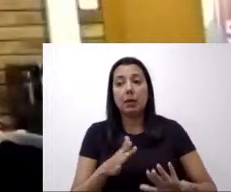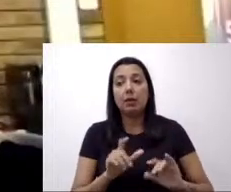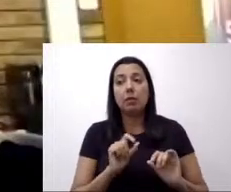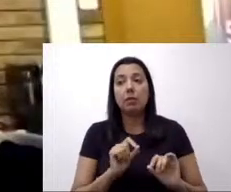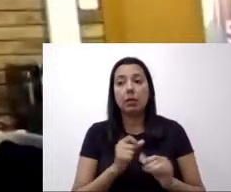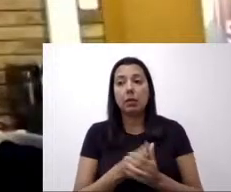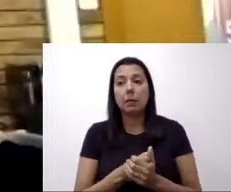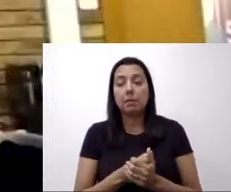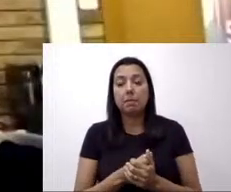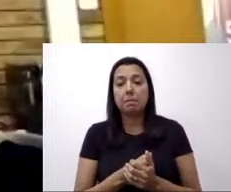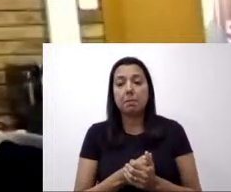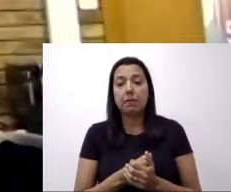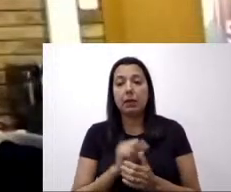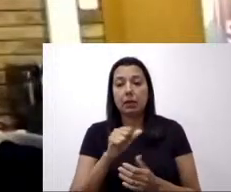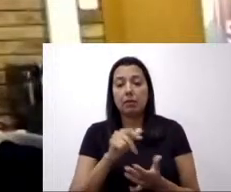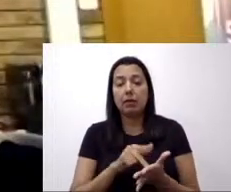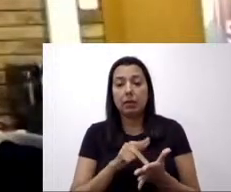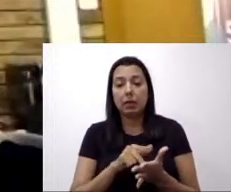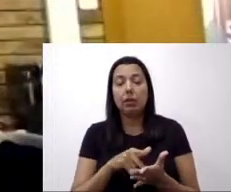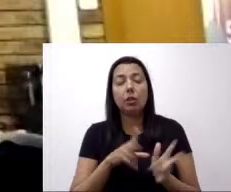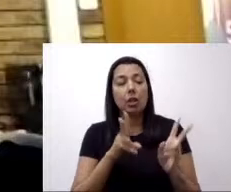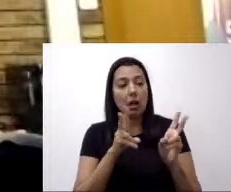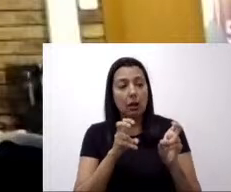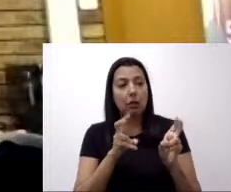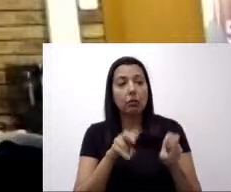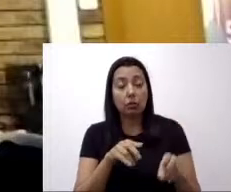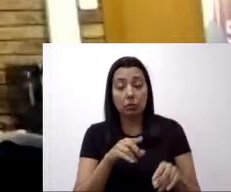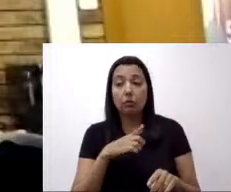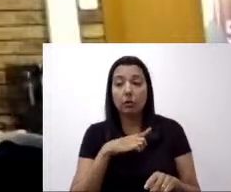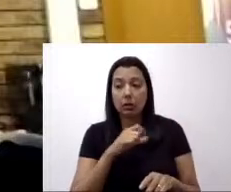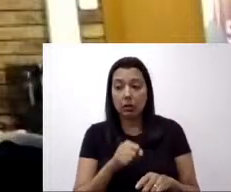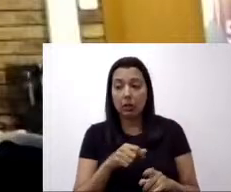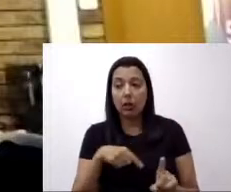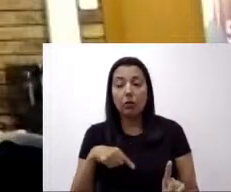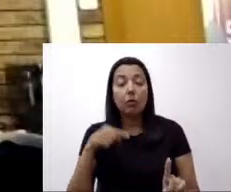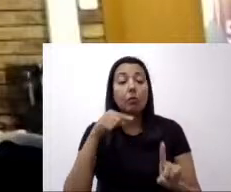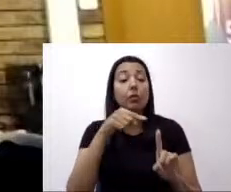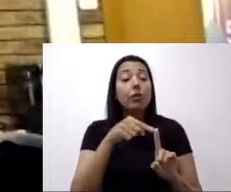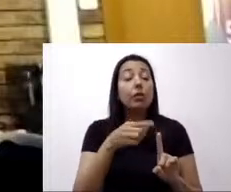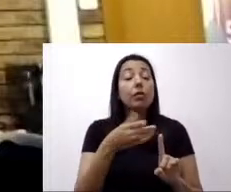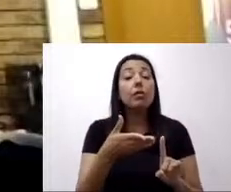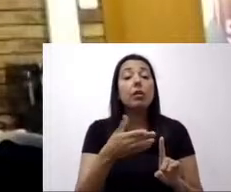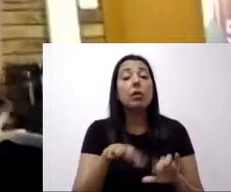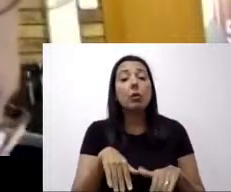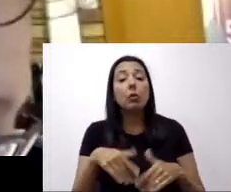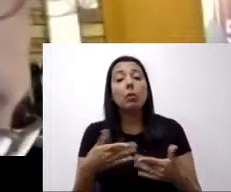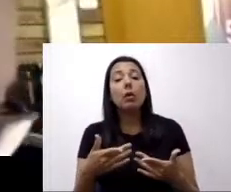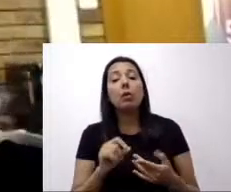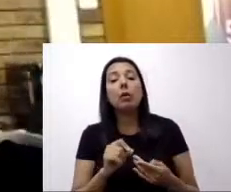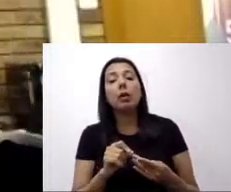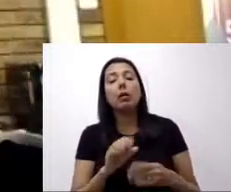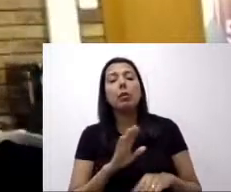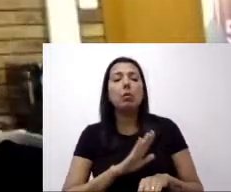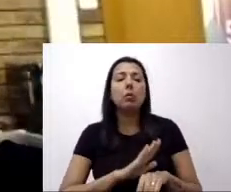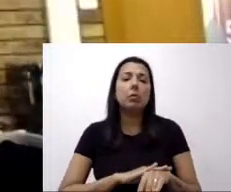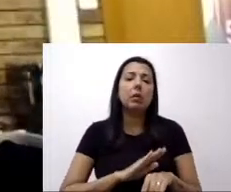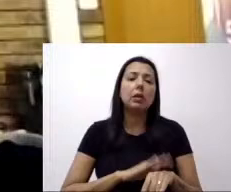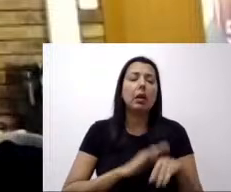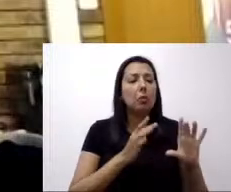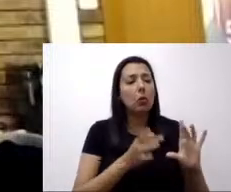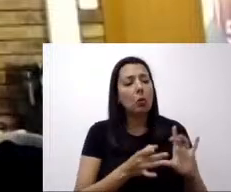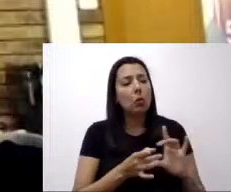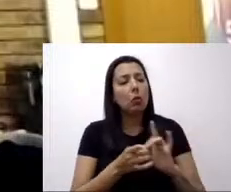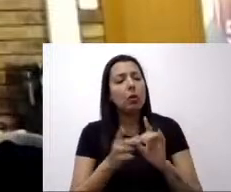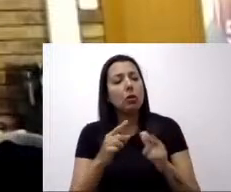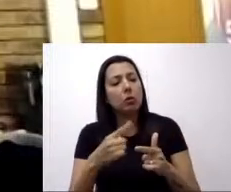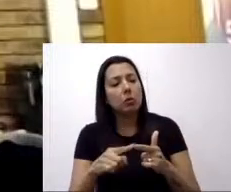topic, what is in the goal, and what time is it, what's the context around. So what I try to do